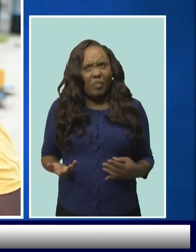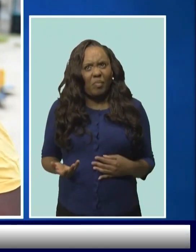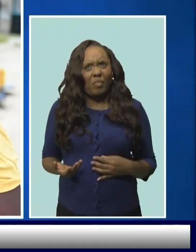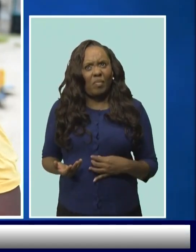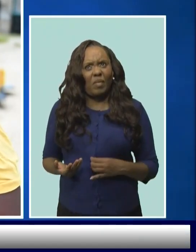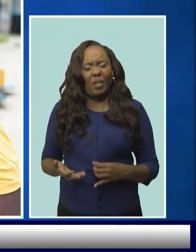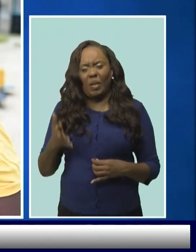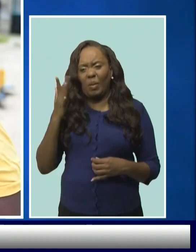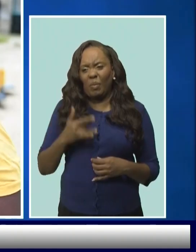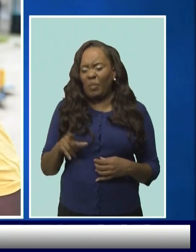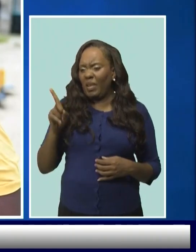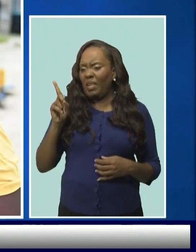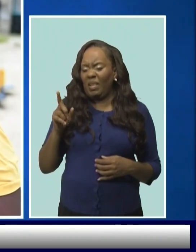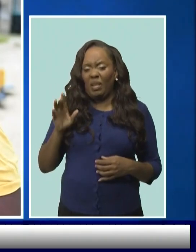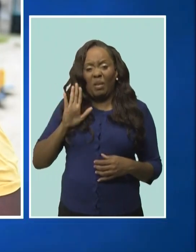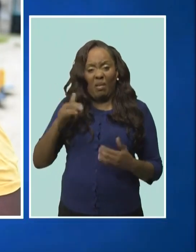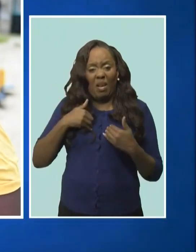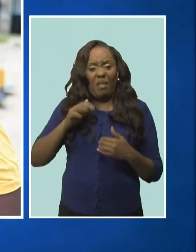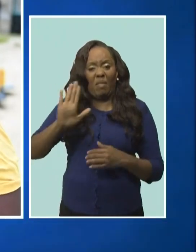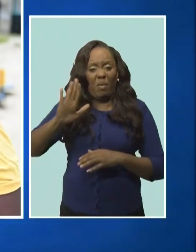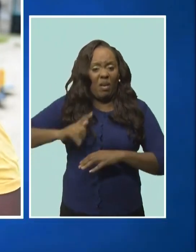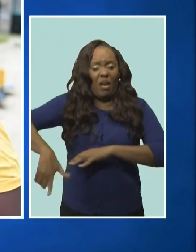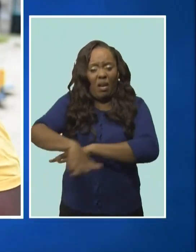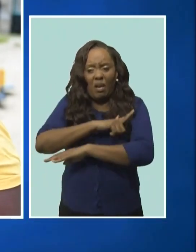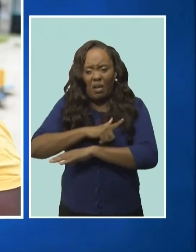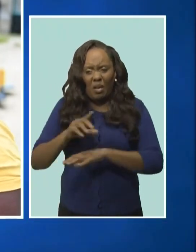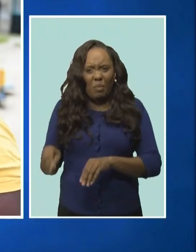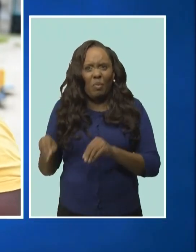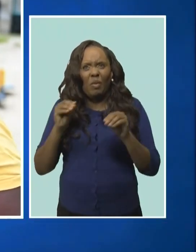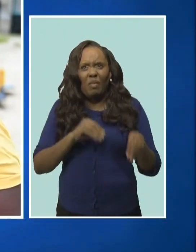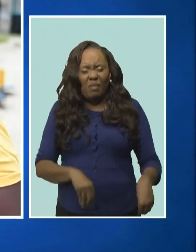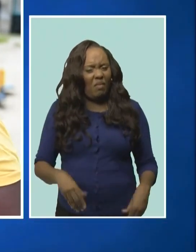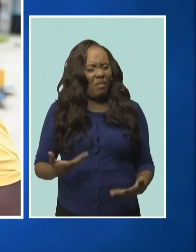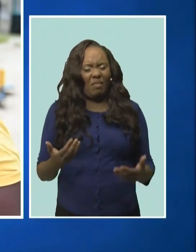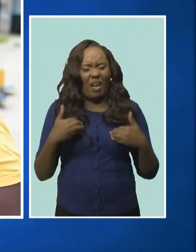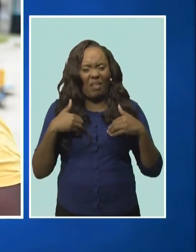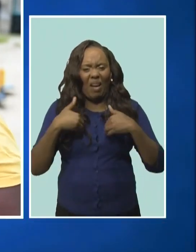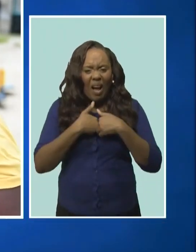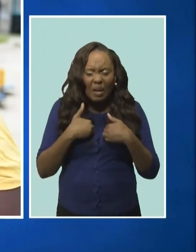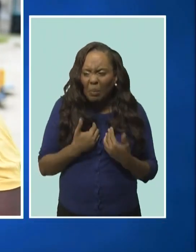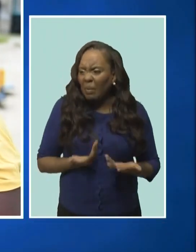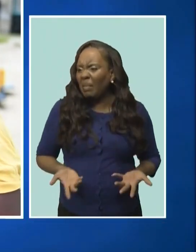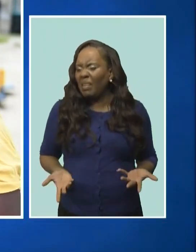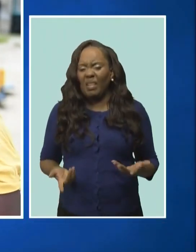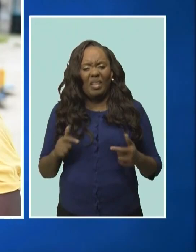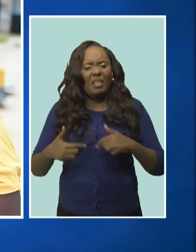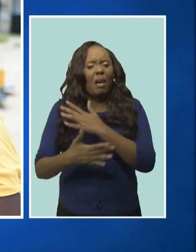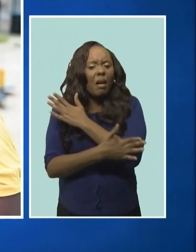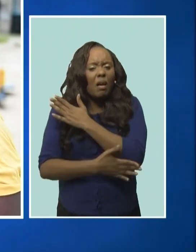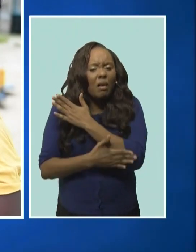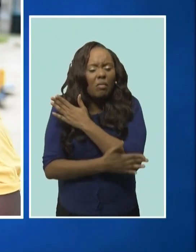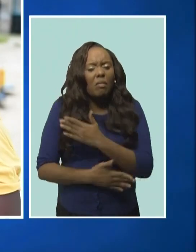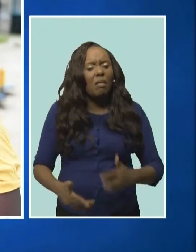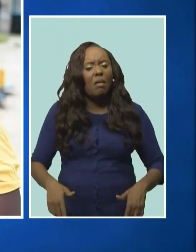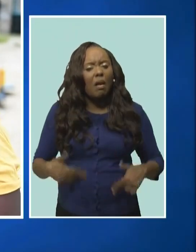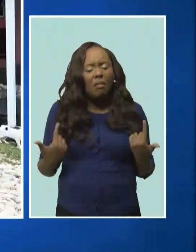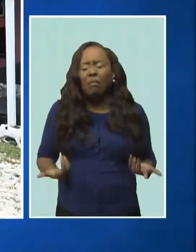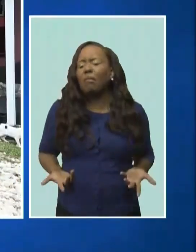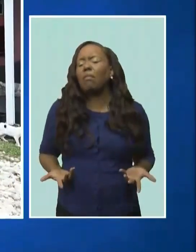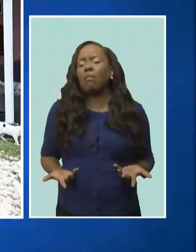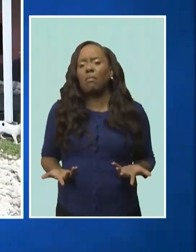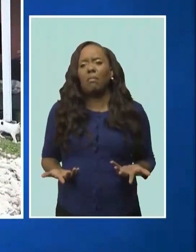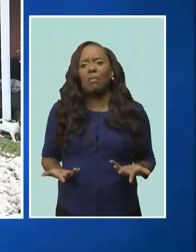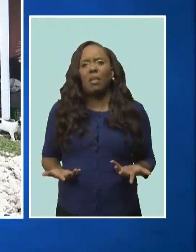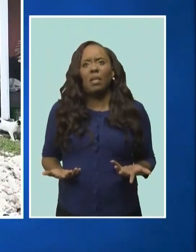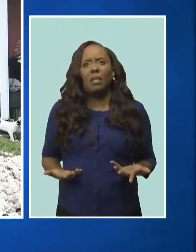your land to go and be relocated? You can't, they got livestock. You can't raise your livestock. This is country living, so that's what they're accustomed to.